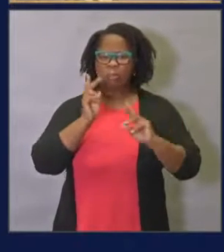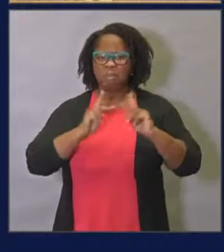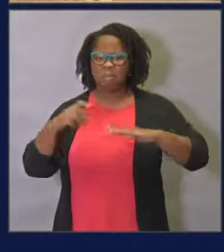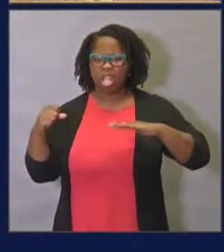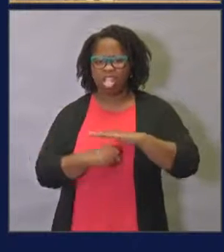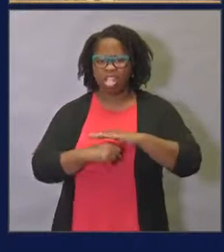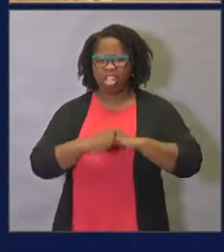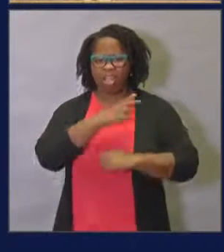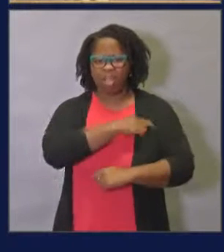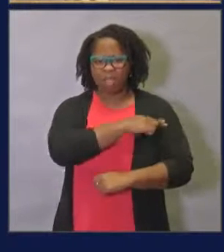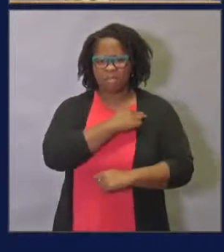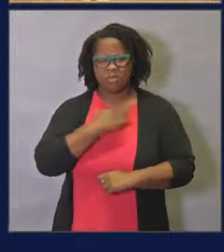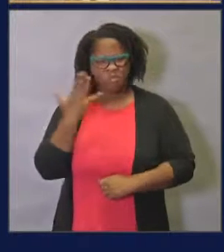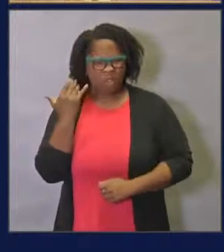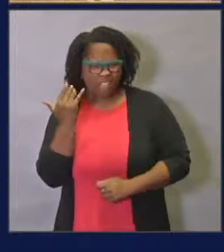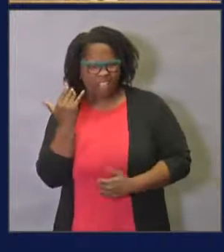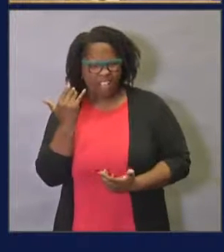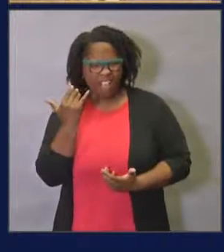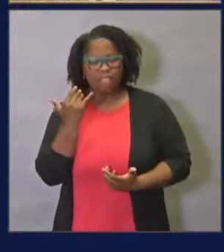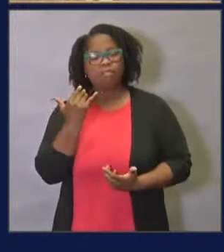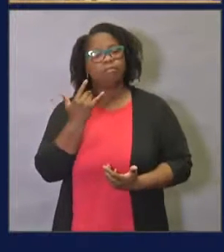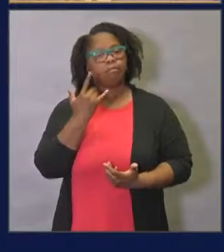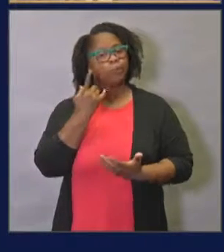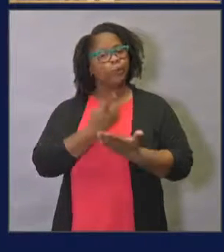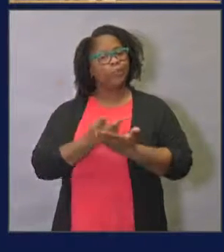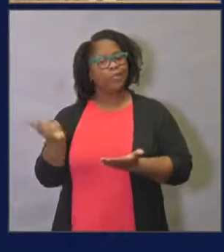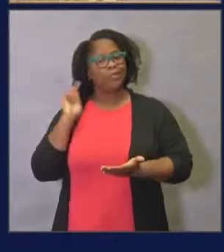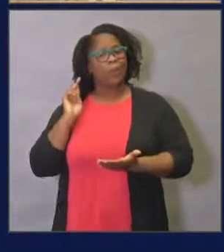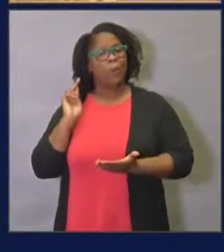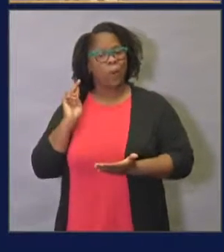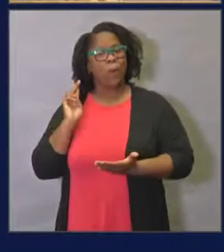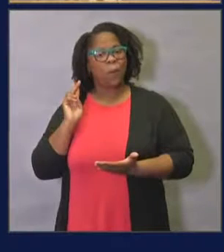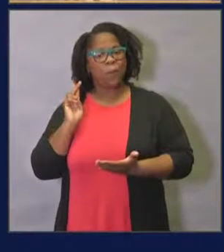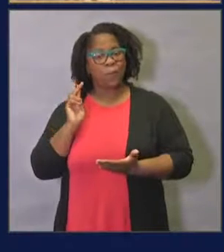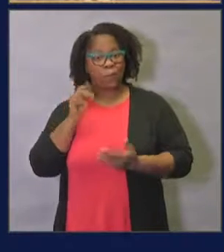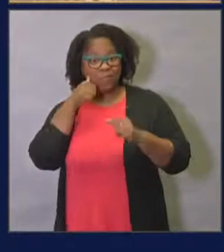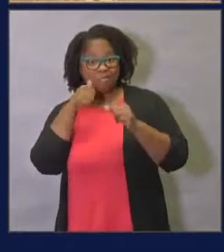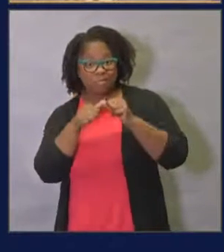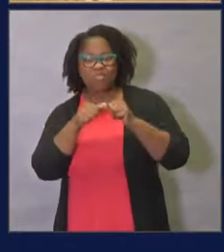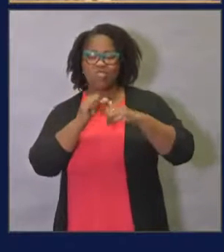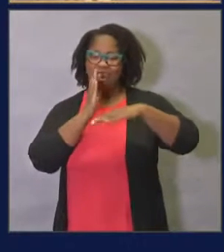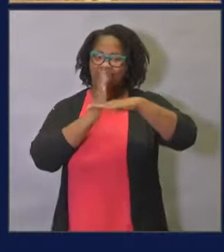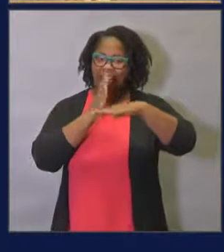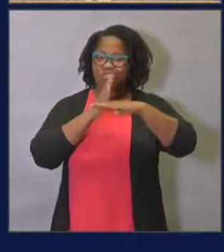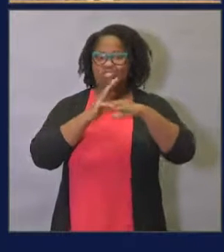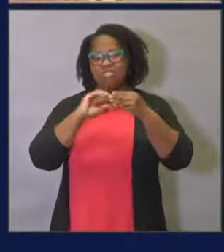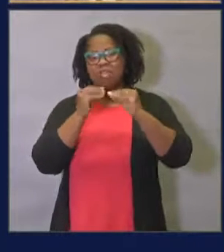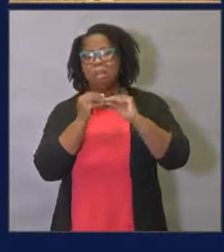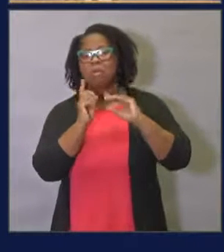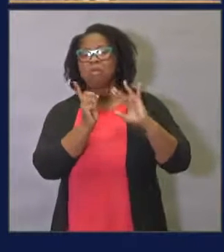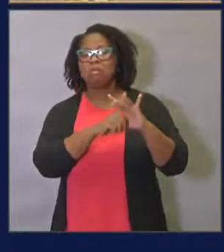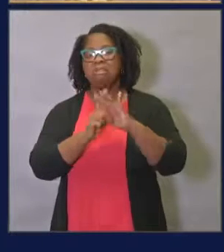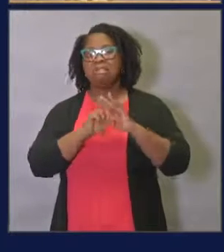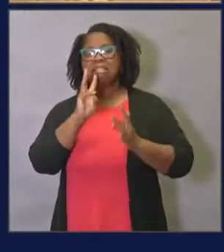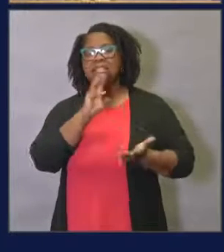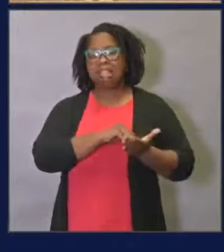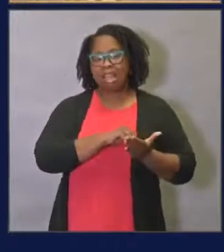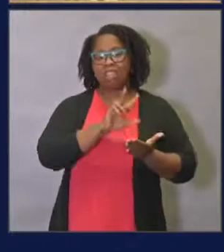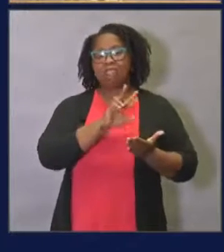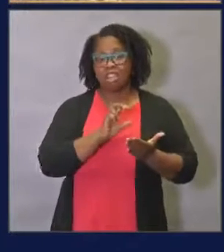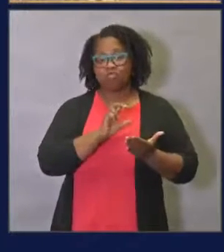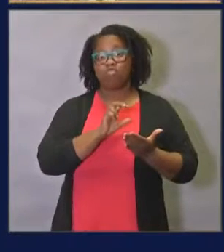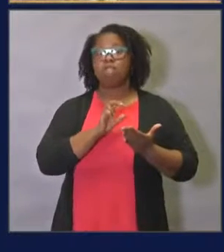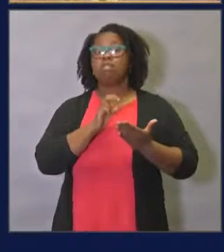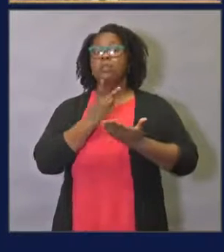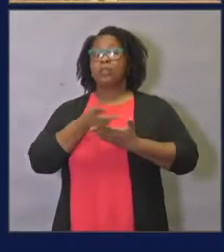hospitals today reflects our case numbers 2 weeks ago, when the average daily number of cases was about 6,300. With